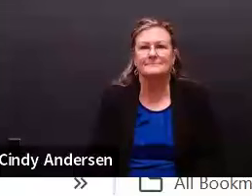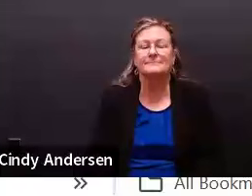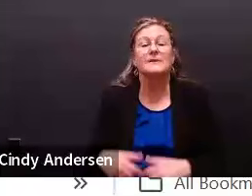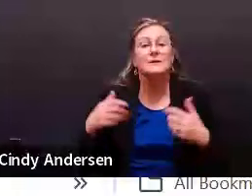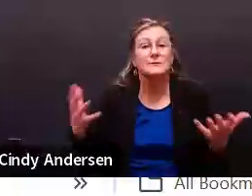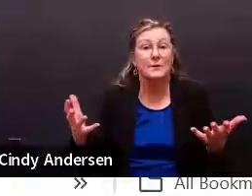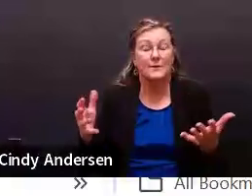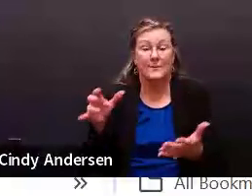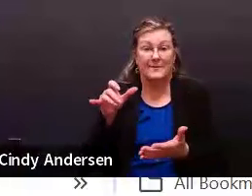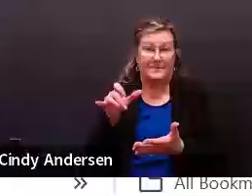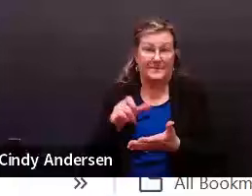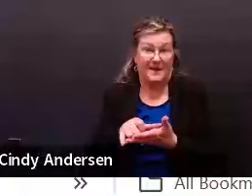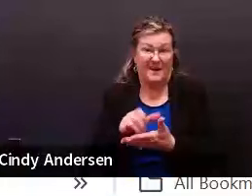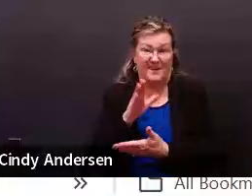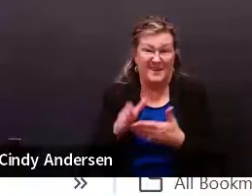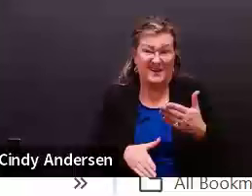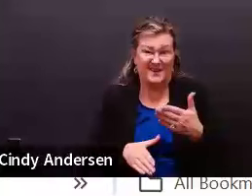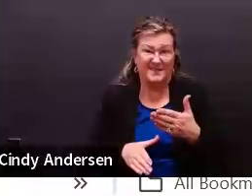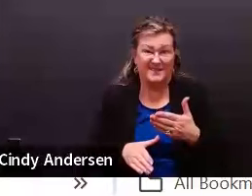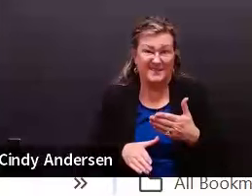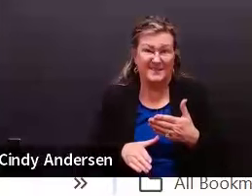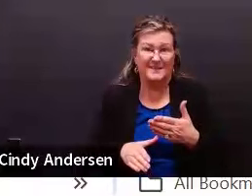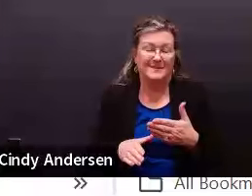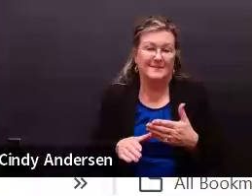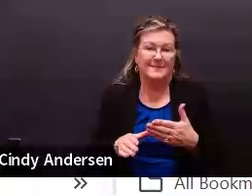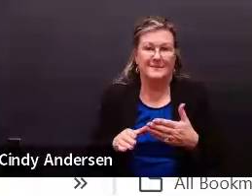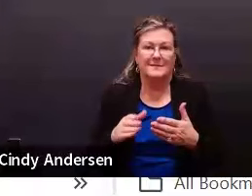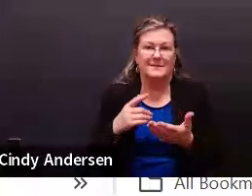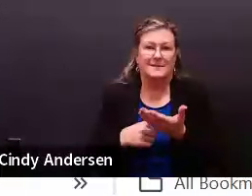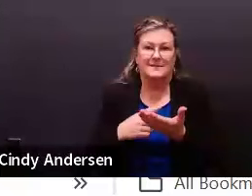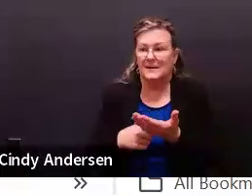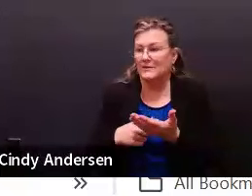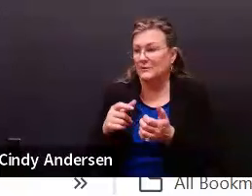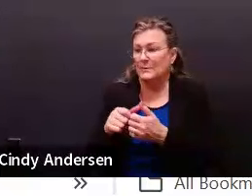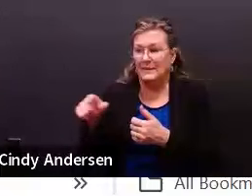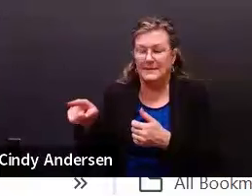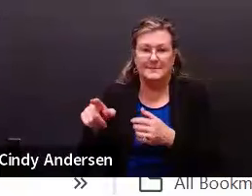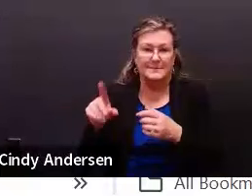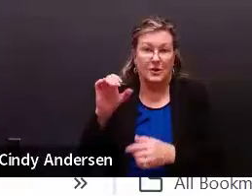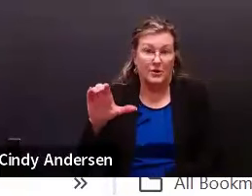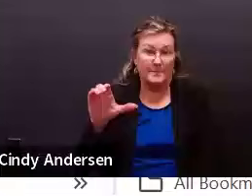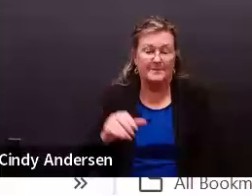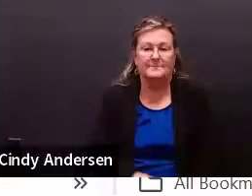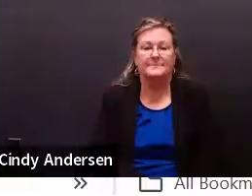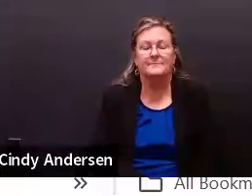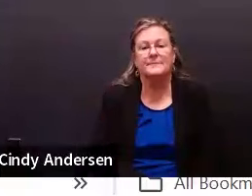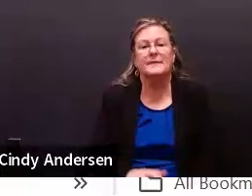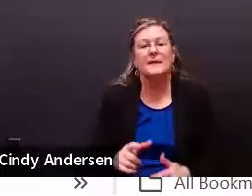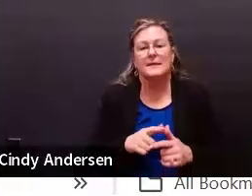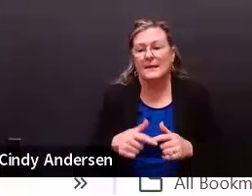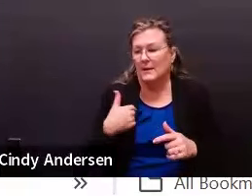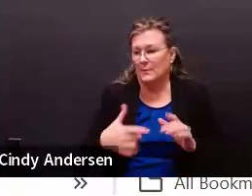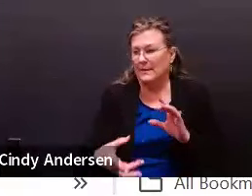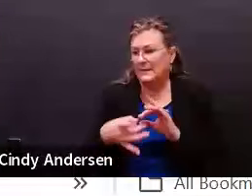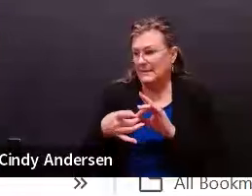So that really ends kind of where we were and what we added to this document. We've then linked here to